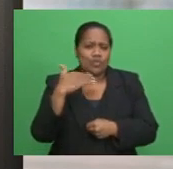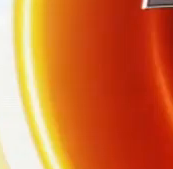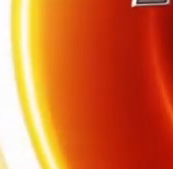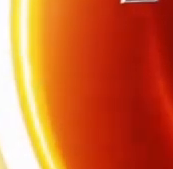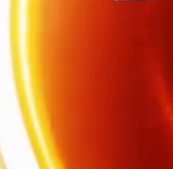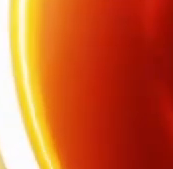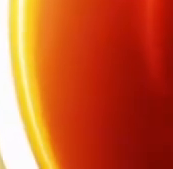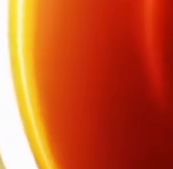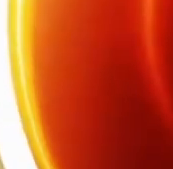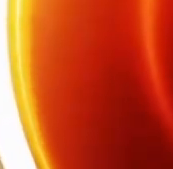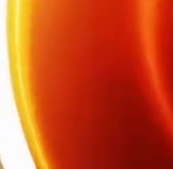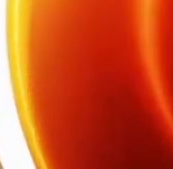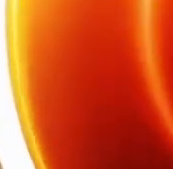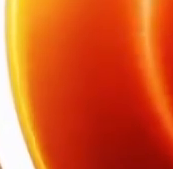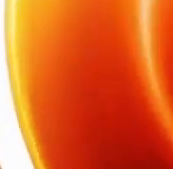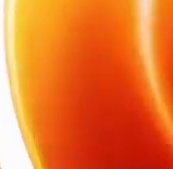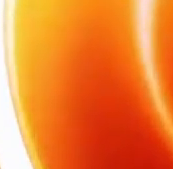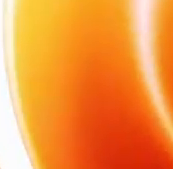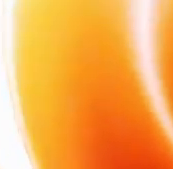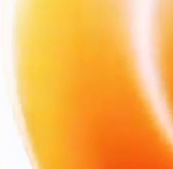level.